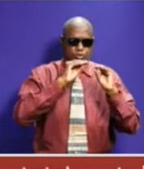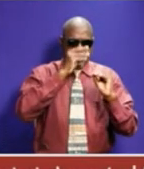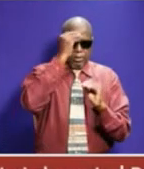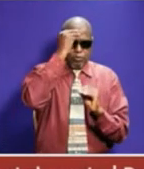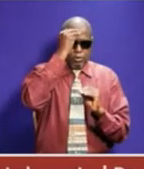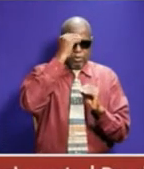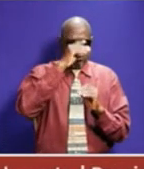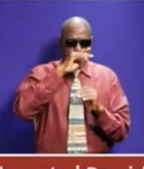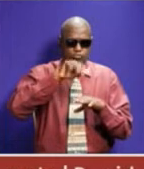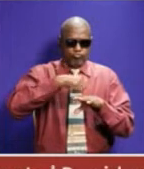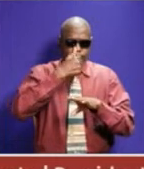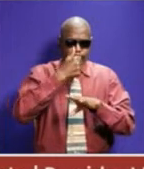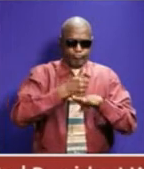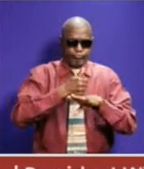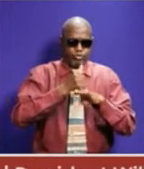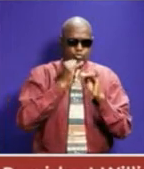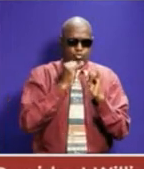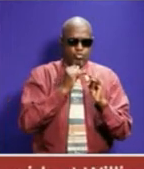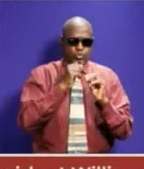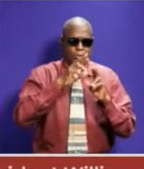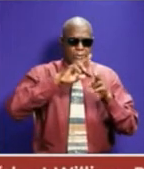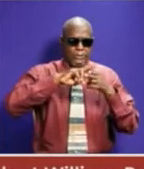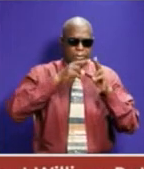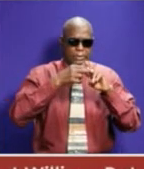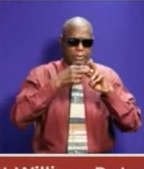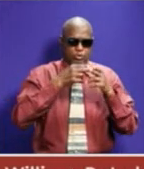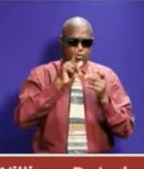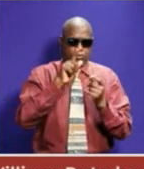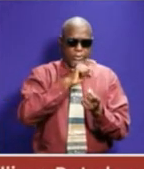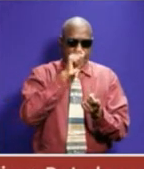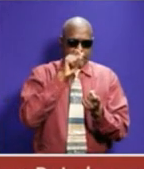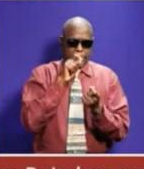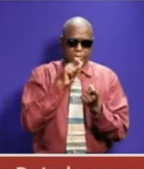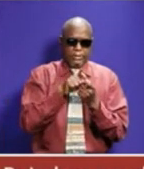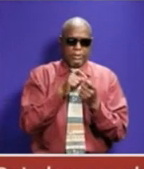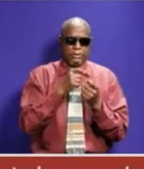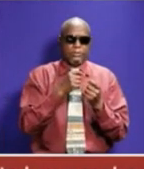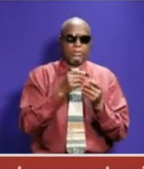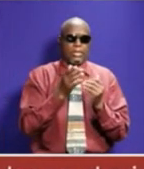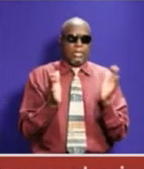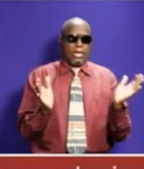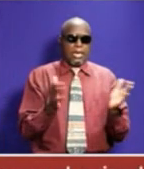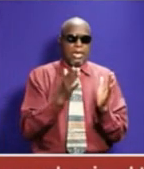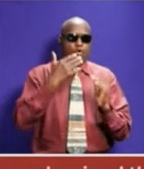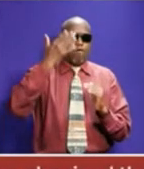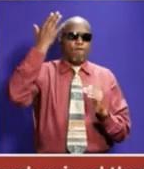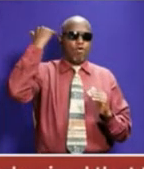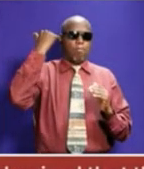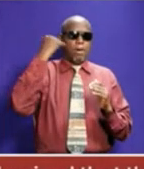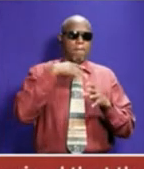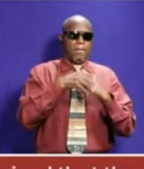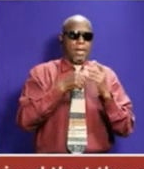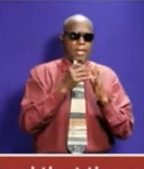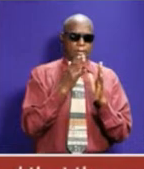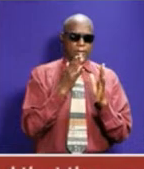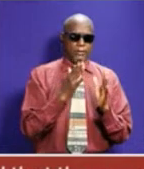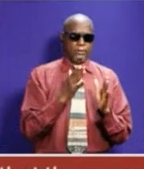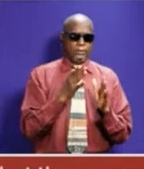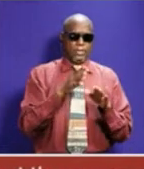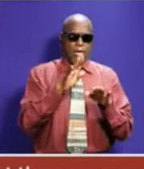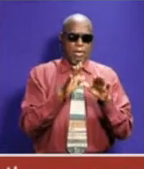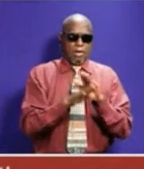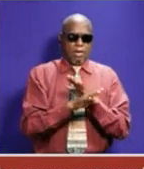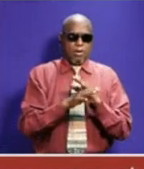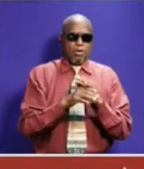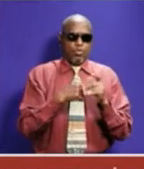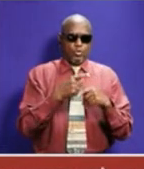established new standards of excellence. Coach Ochola is now encouraging former players to acquire coaching licensing and continue contributing